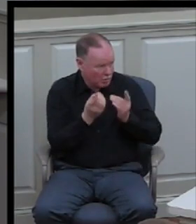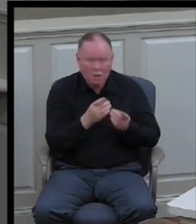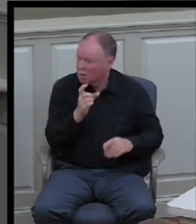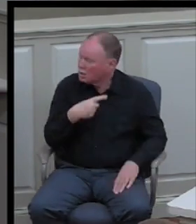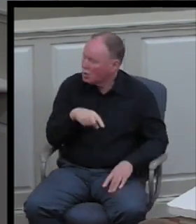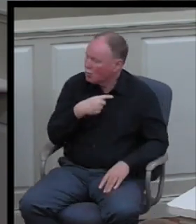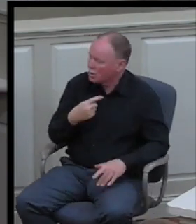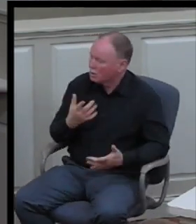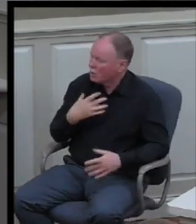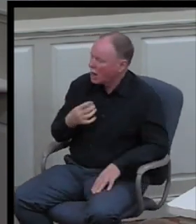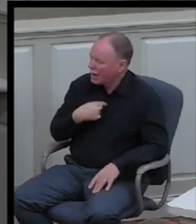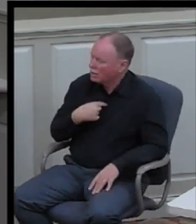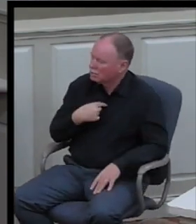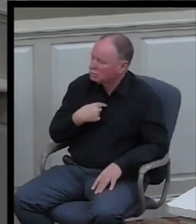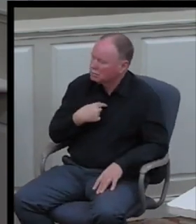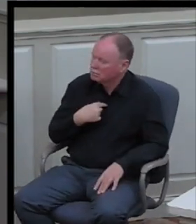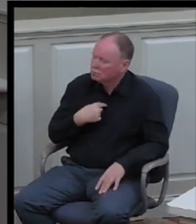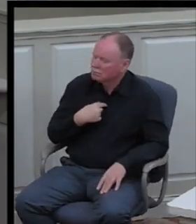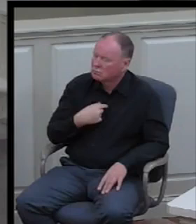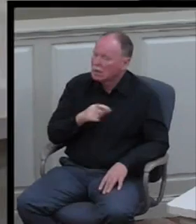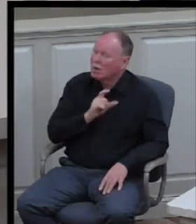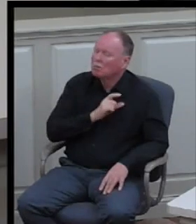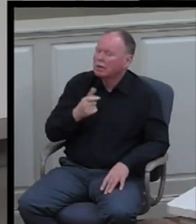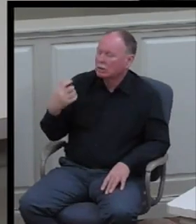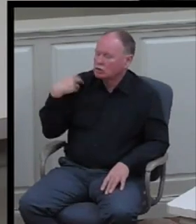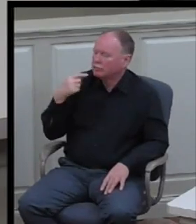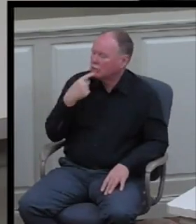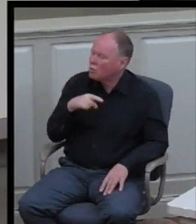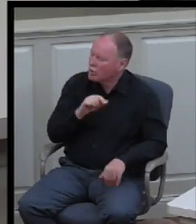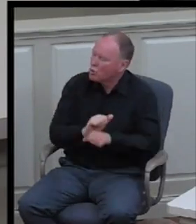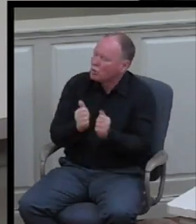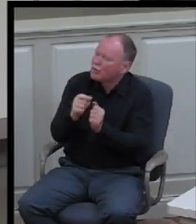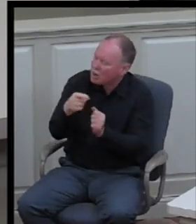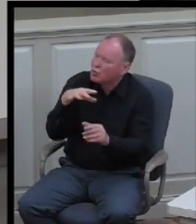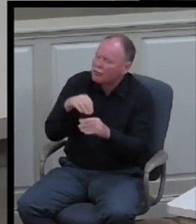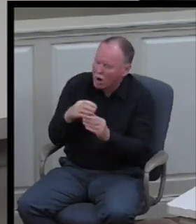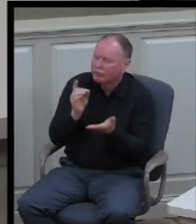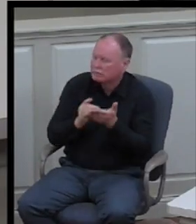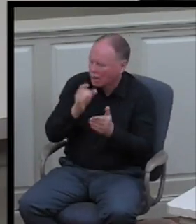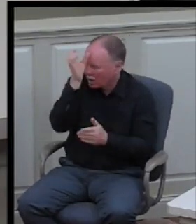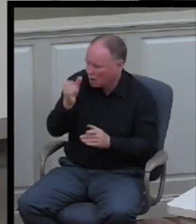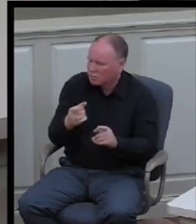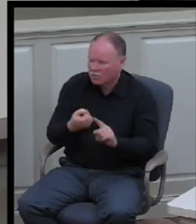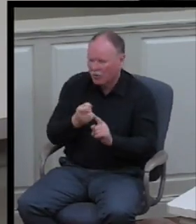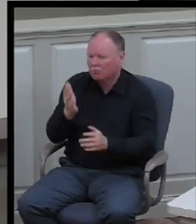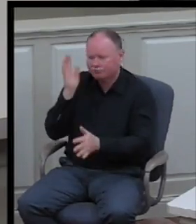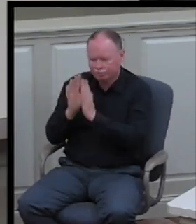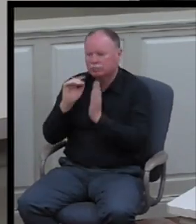Yeah, we tried to work together to, we were involved with a design from the beginning